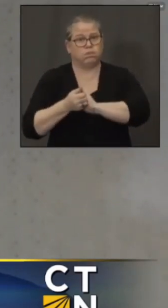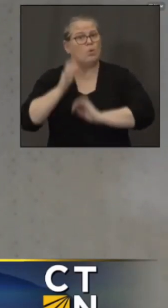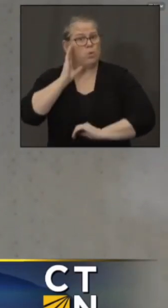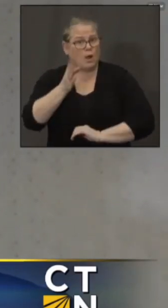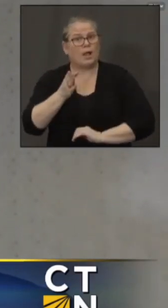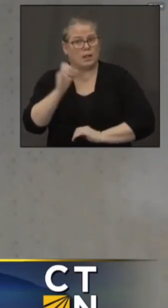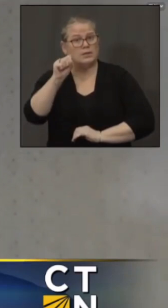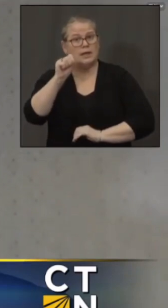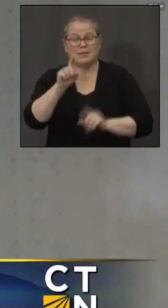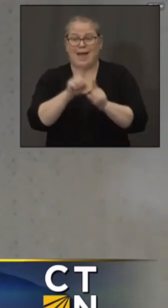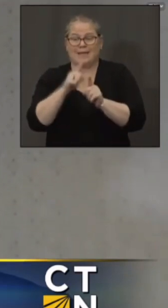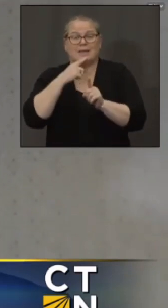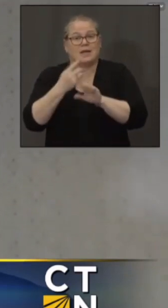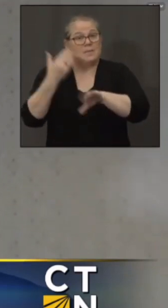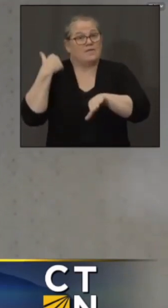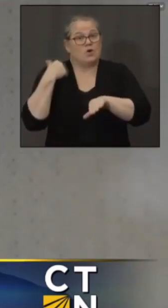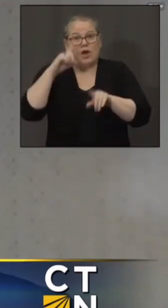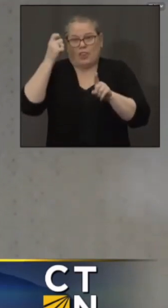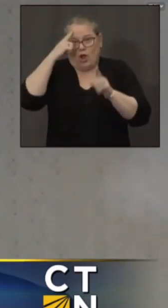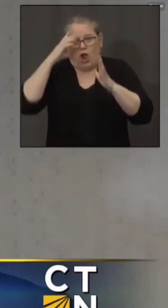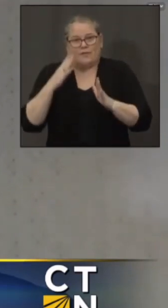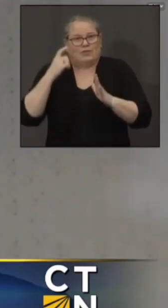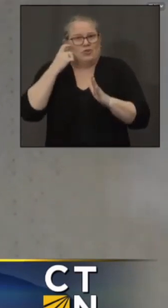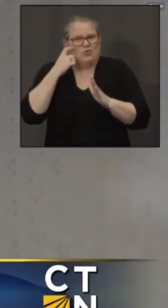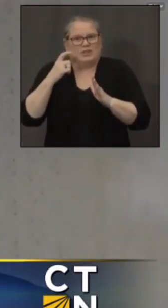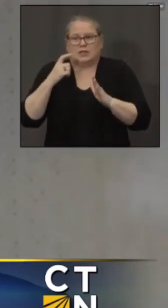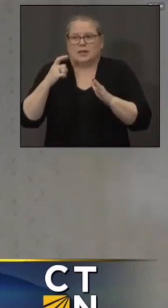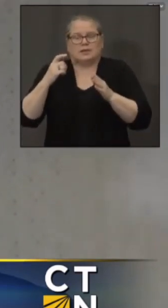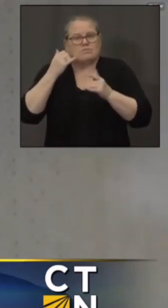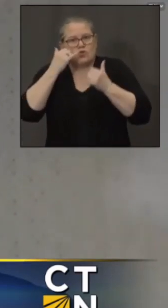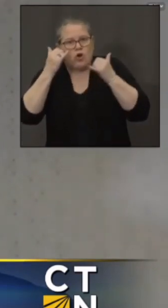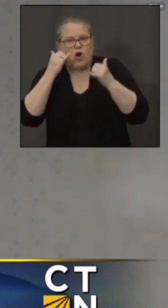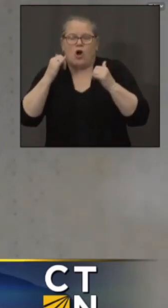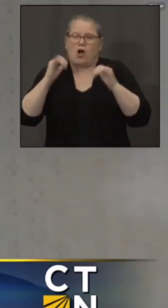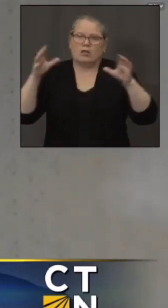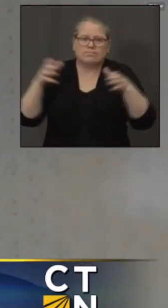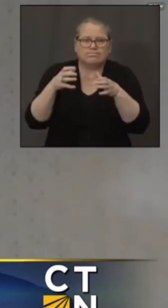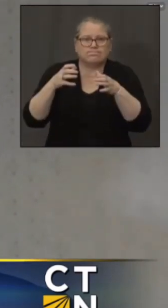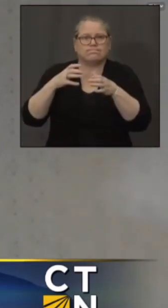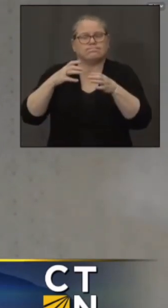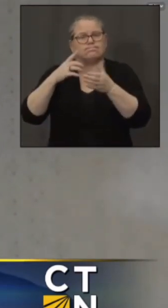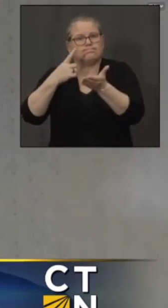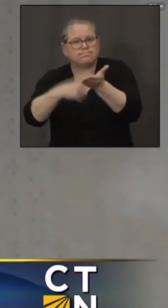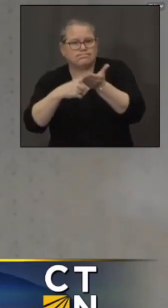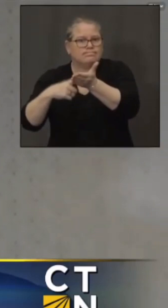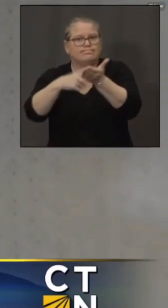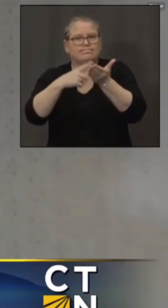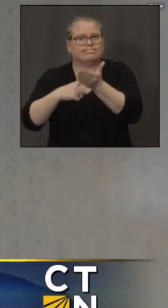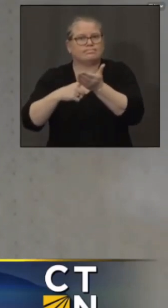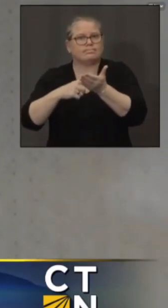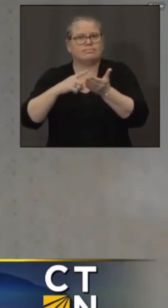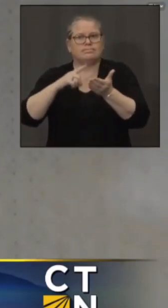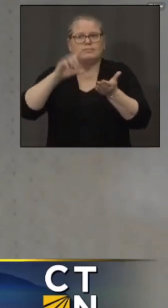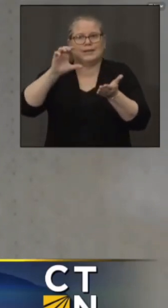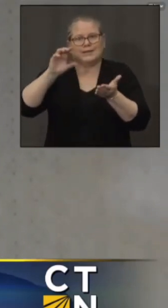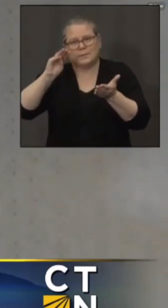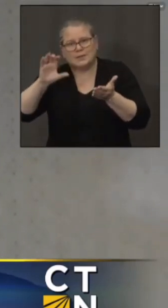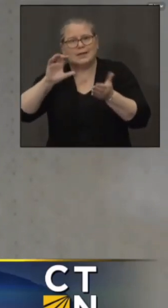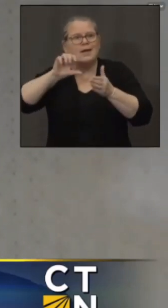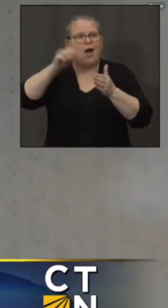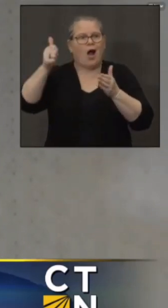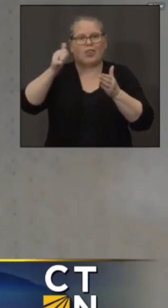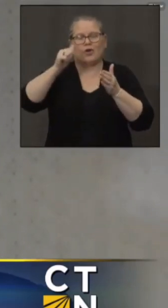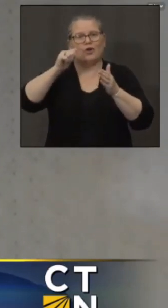before, as the governor led a call with all the with many municipality leaders, including CCM and COST, to discuss directly